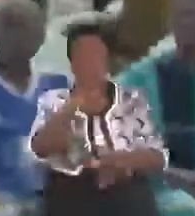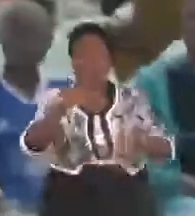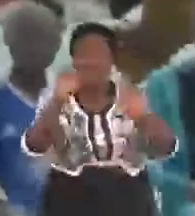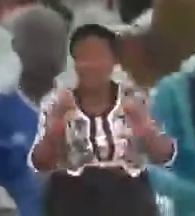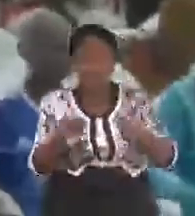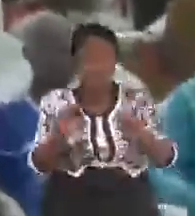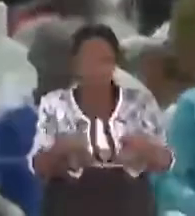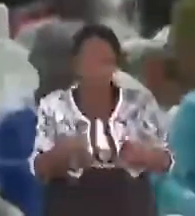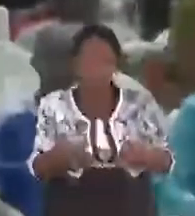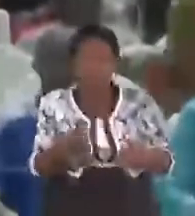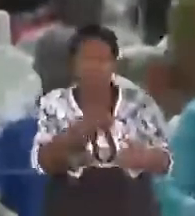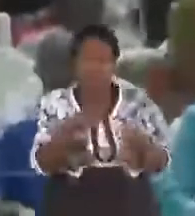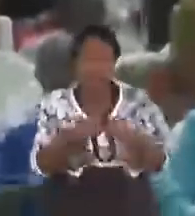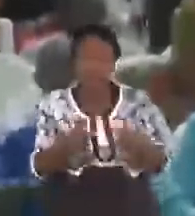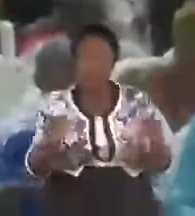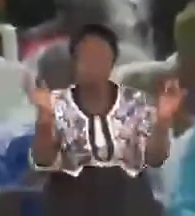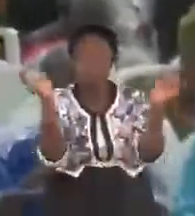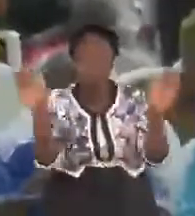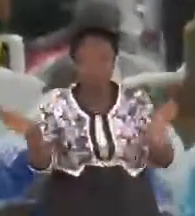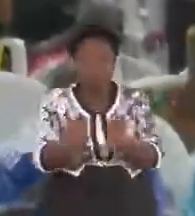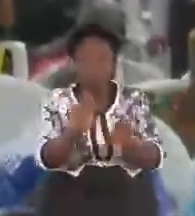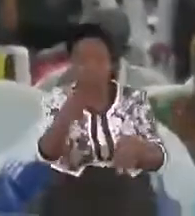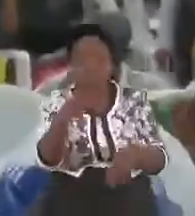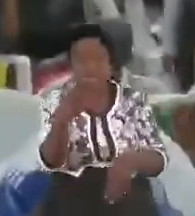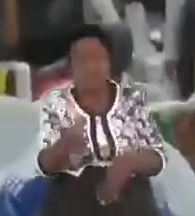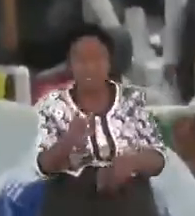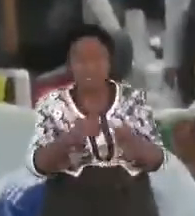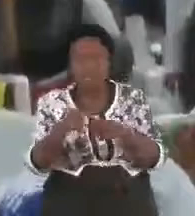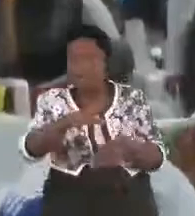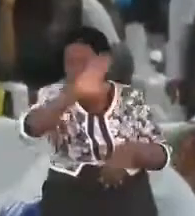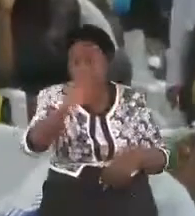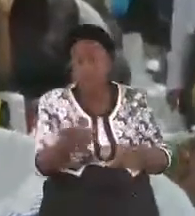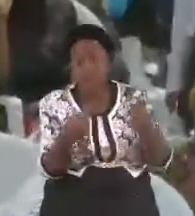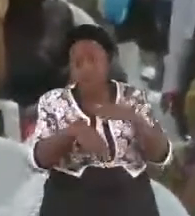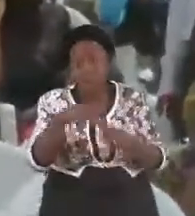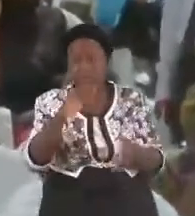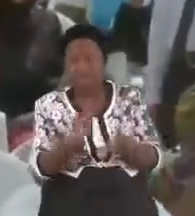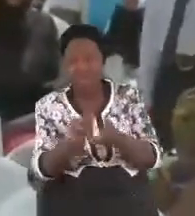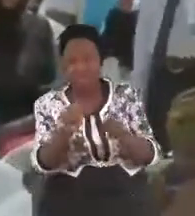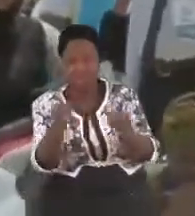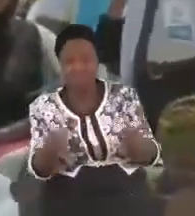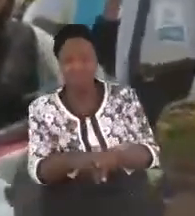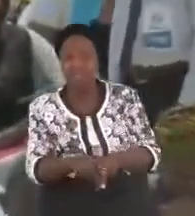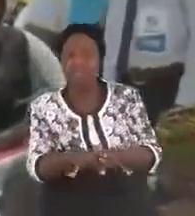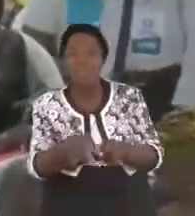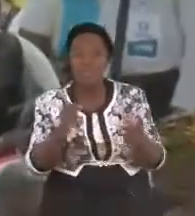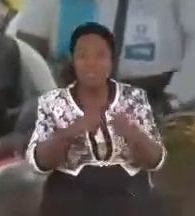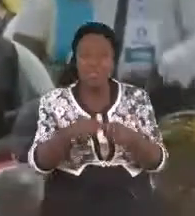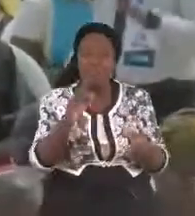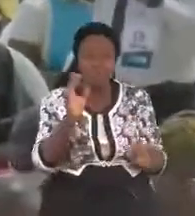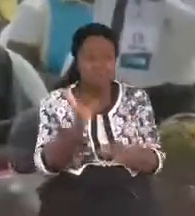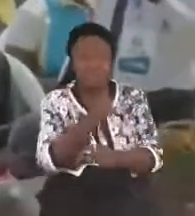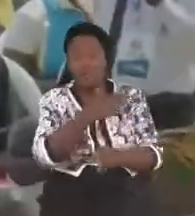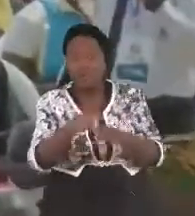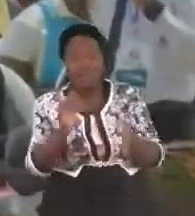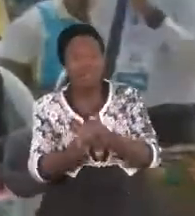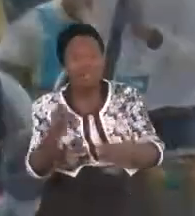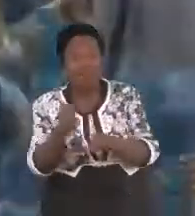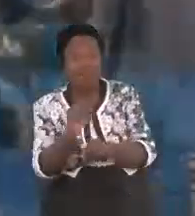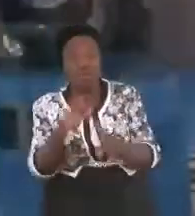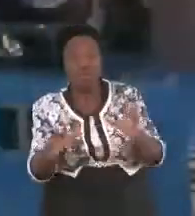And they sealed you there and they said, you'll never come out of that place. Take away that stone. Come forth